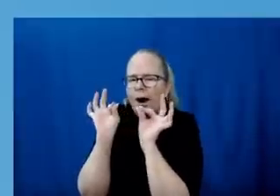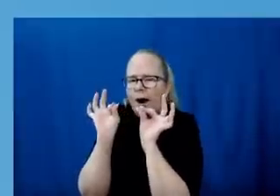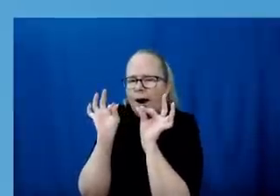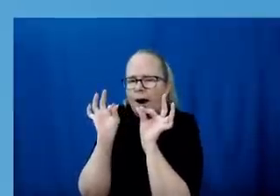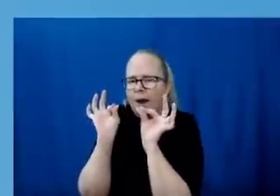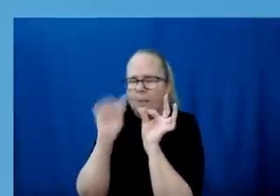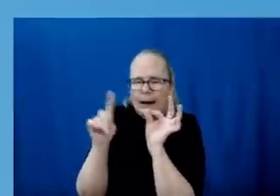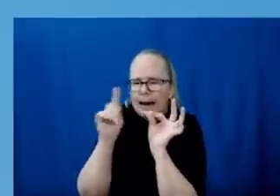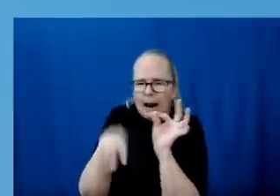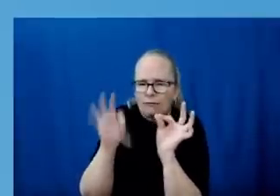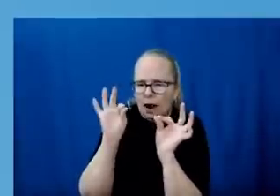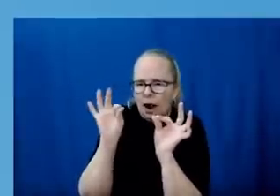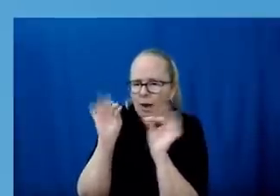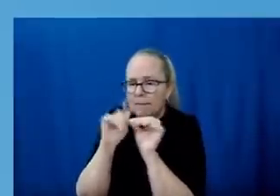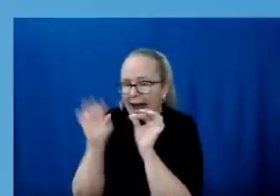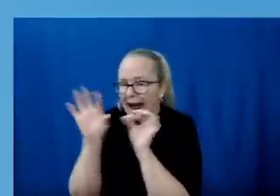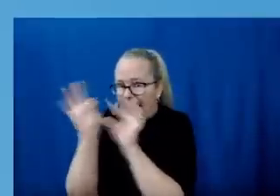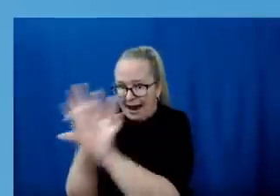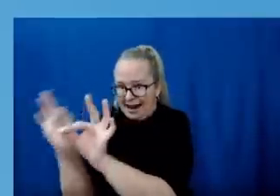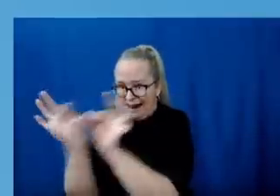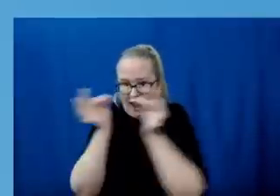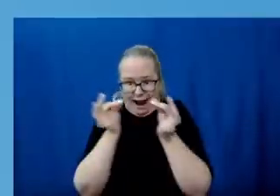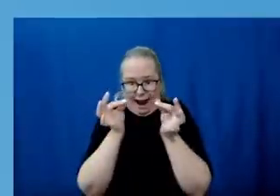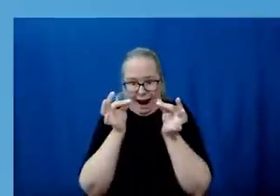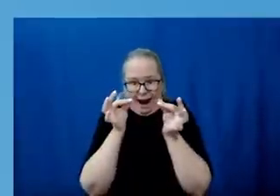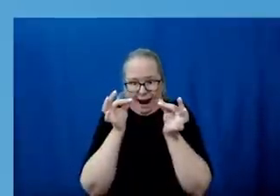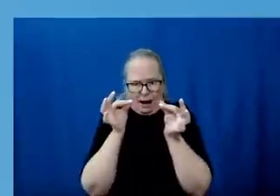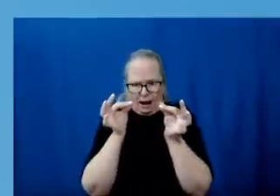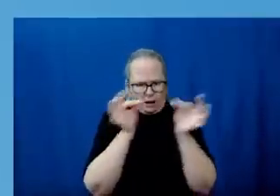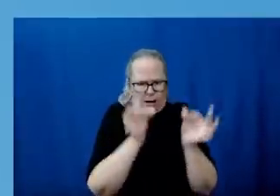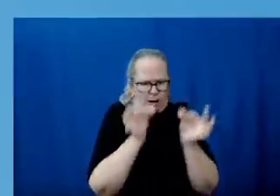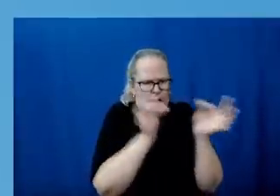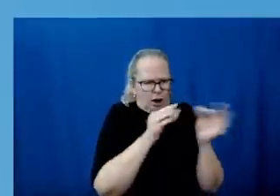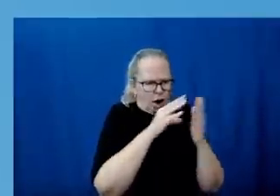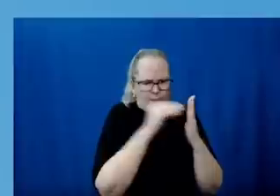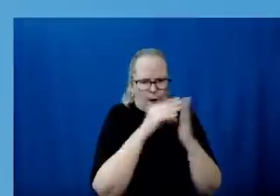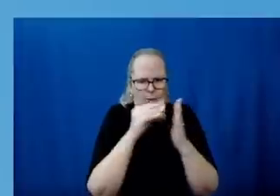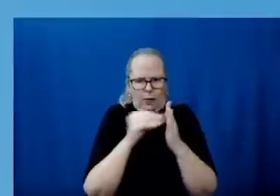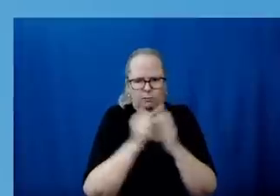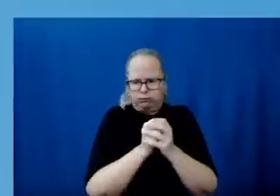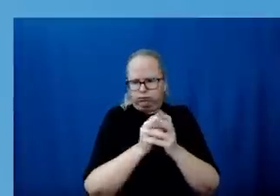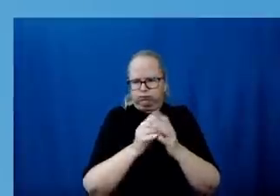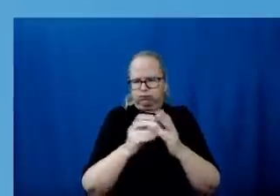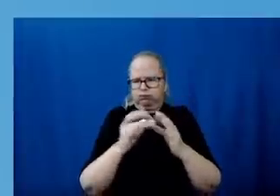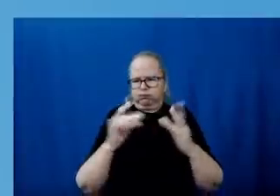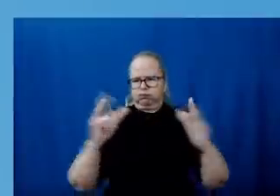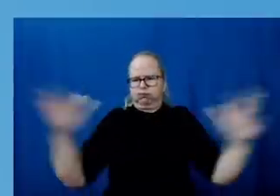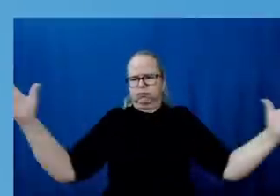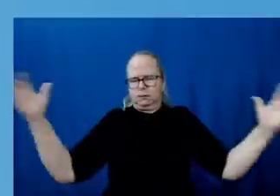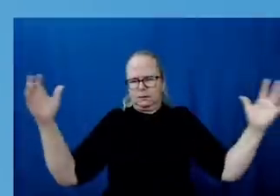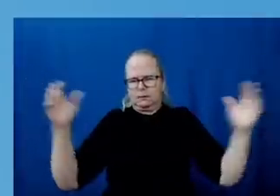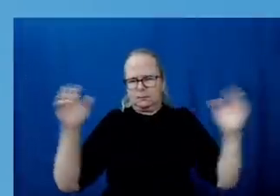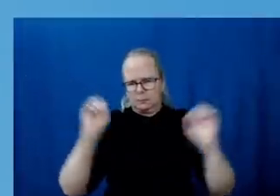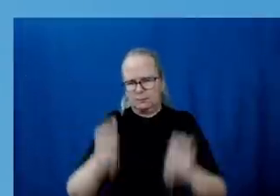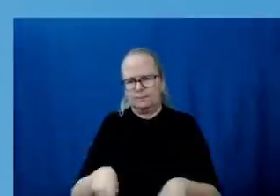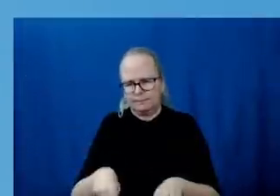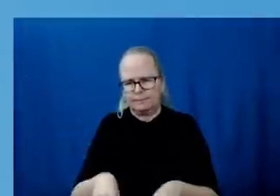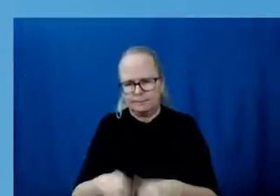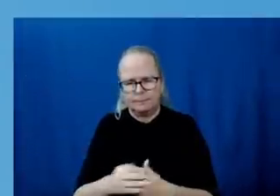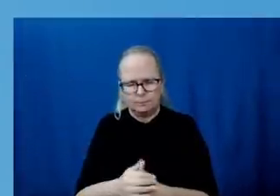copies, you're not able to detect it. But if you amplify the copy number, you can detect that,